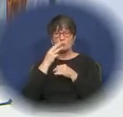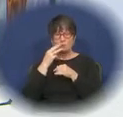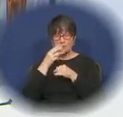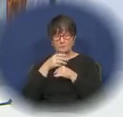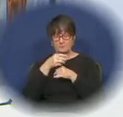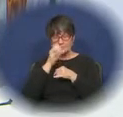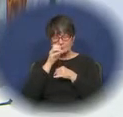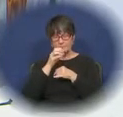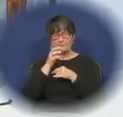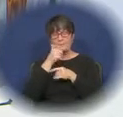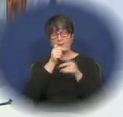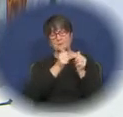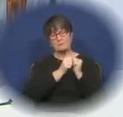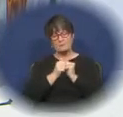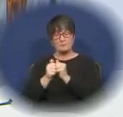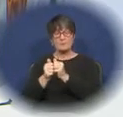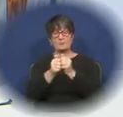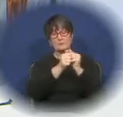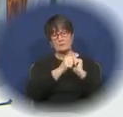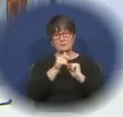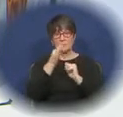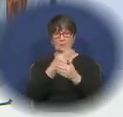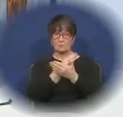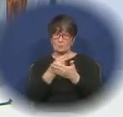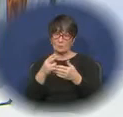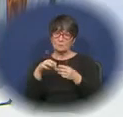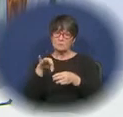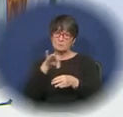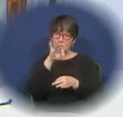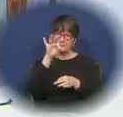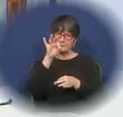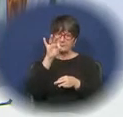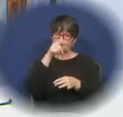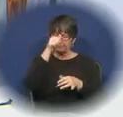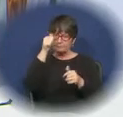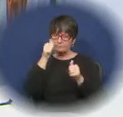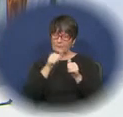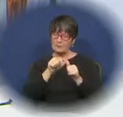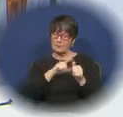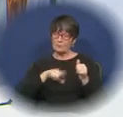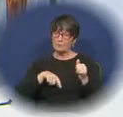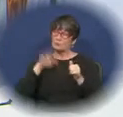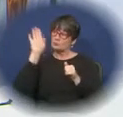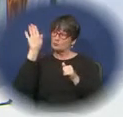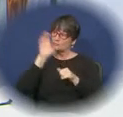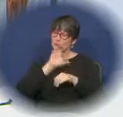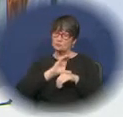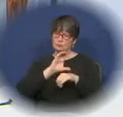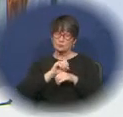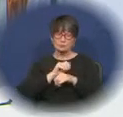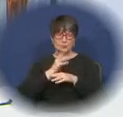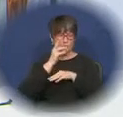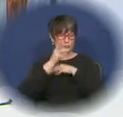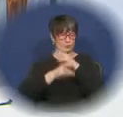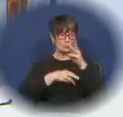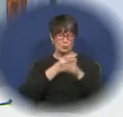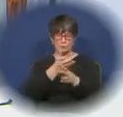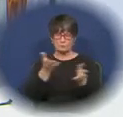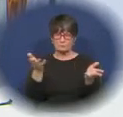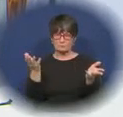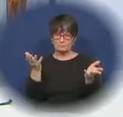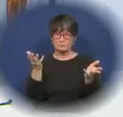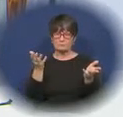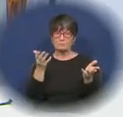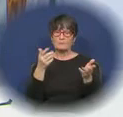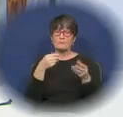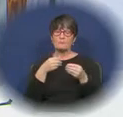be gathered into one by the Holy Spirit. Remember, Lord, your church spread throughout the world